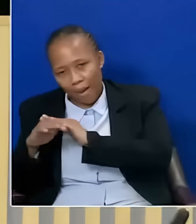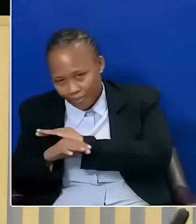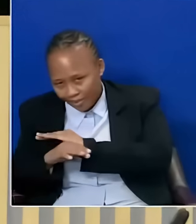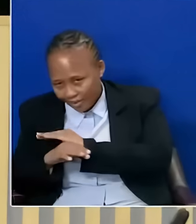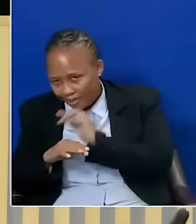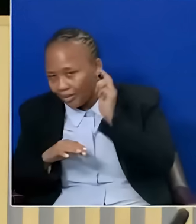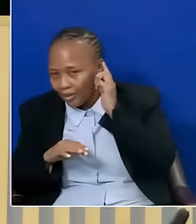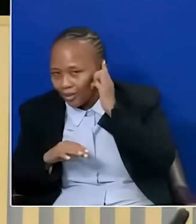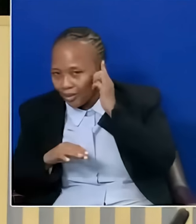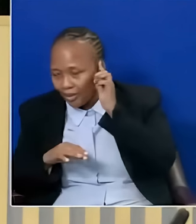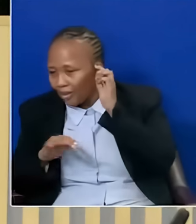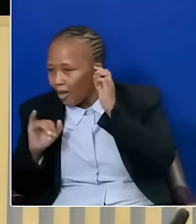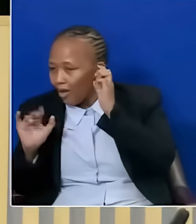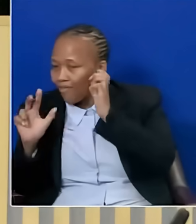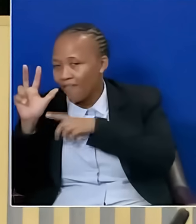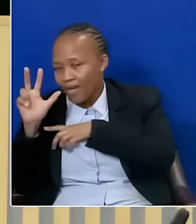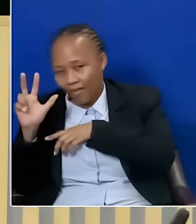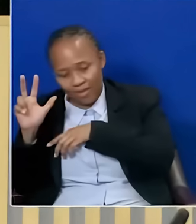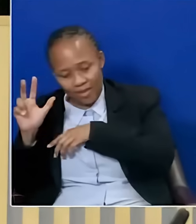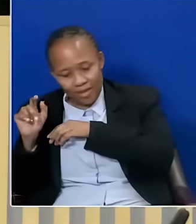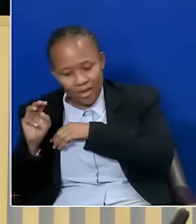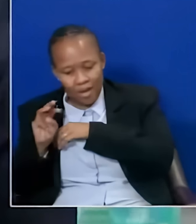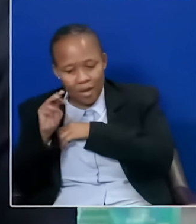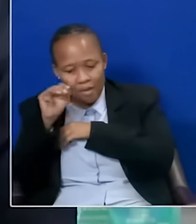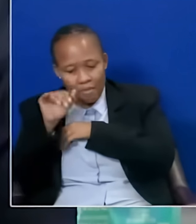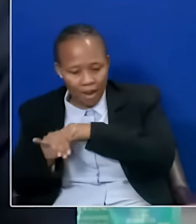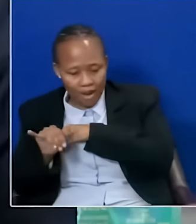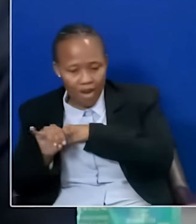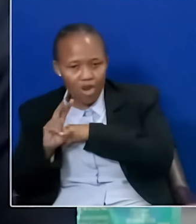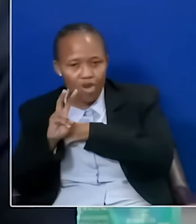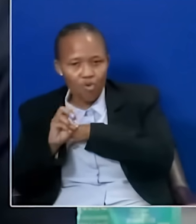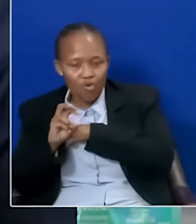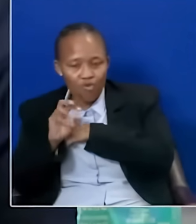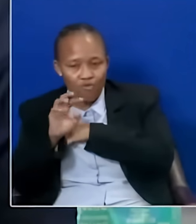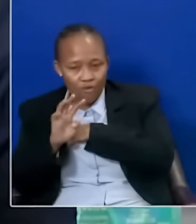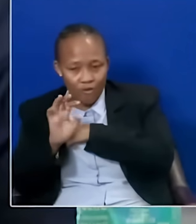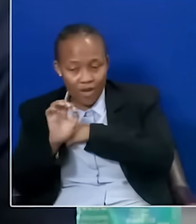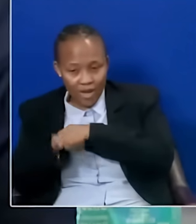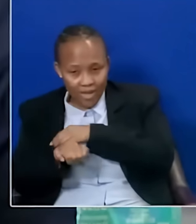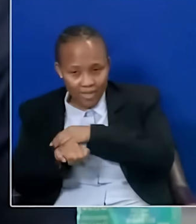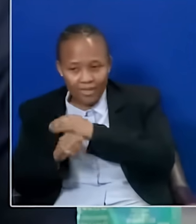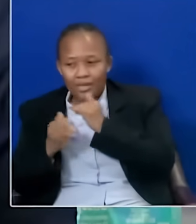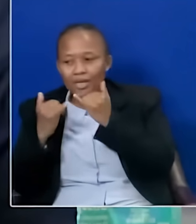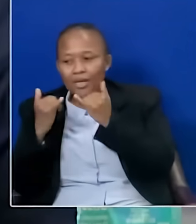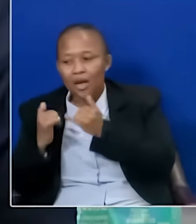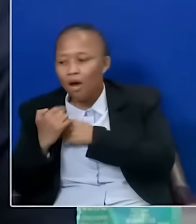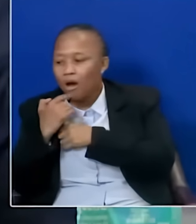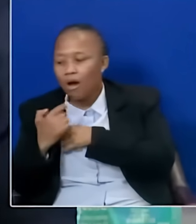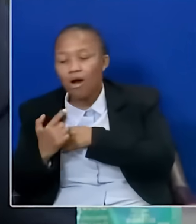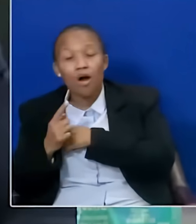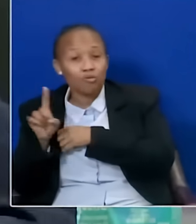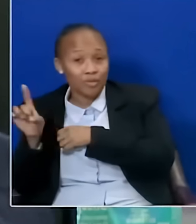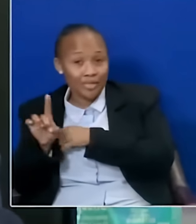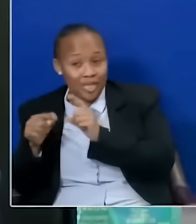May 2024, and and then you say that Captain Modise,